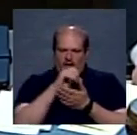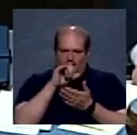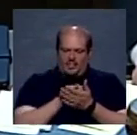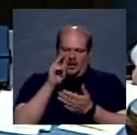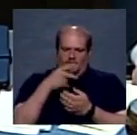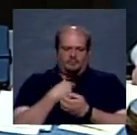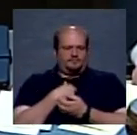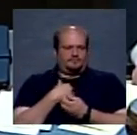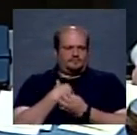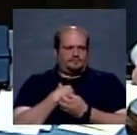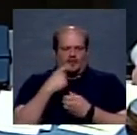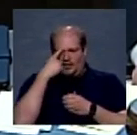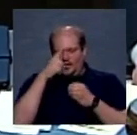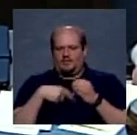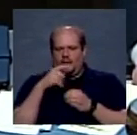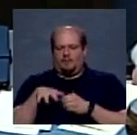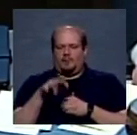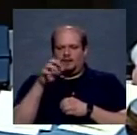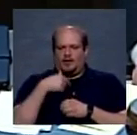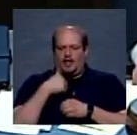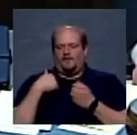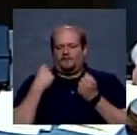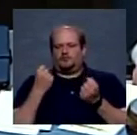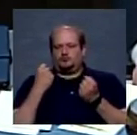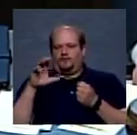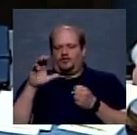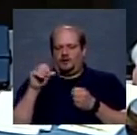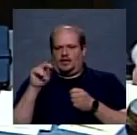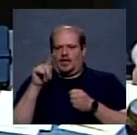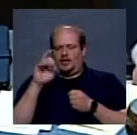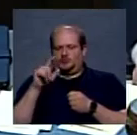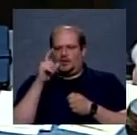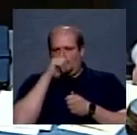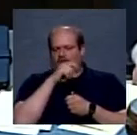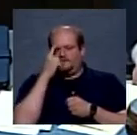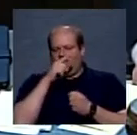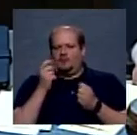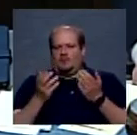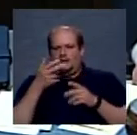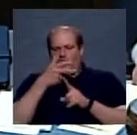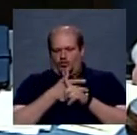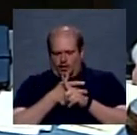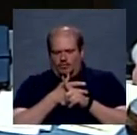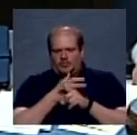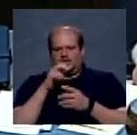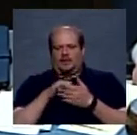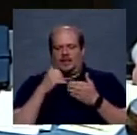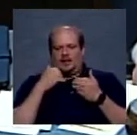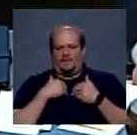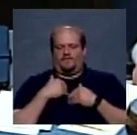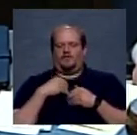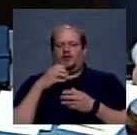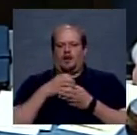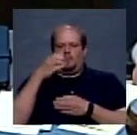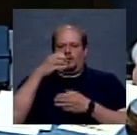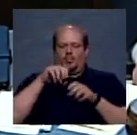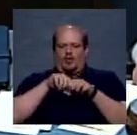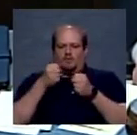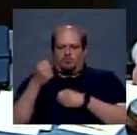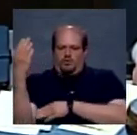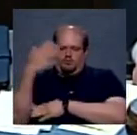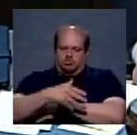And thinking about picking things up, I have driven by on Cantor Road now, I guess, for maybe 3 months, and there is a utility pole that was